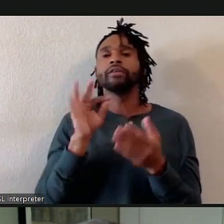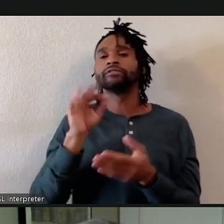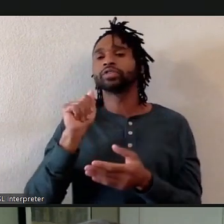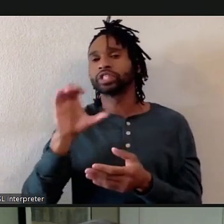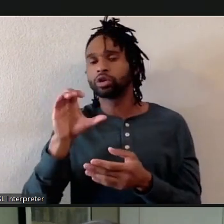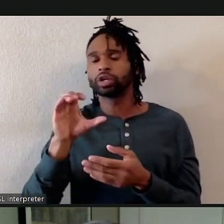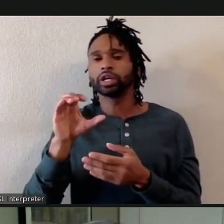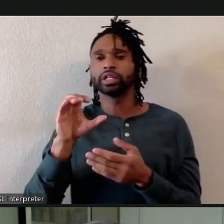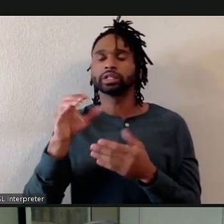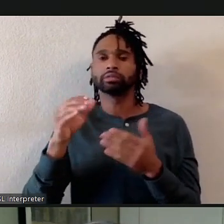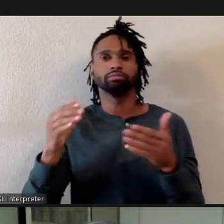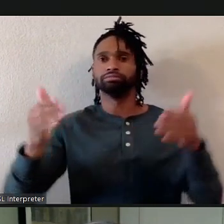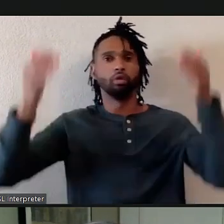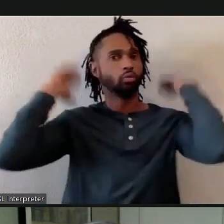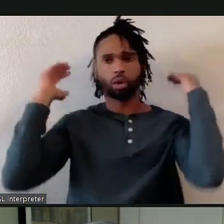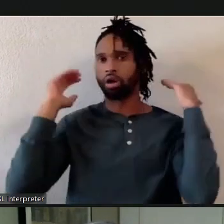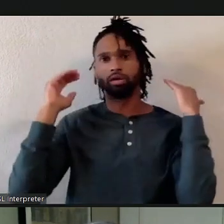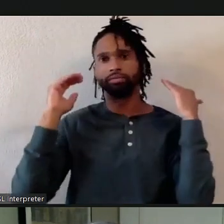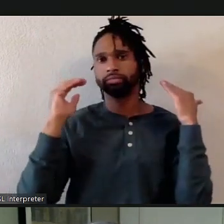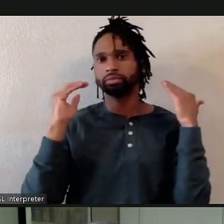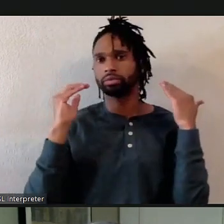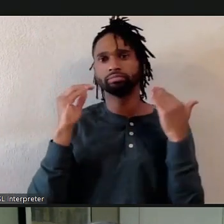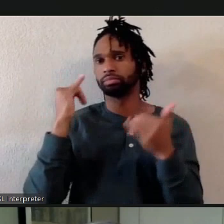capacity pretty early in the day the last few days.